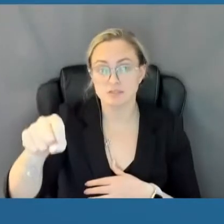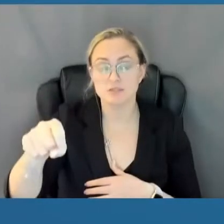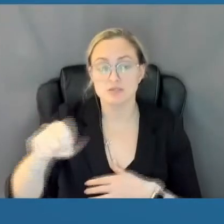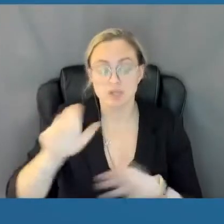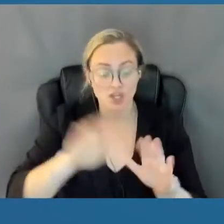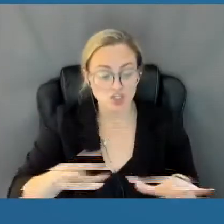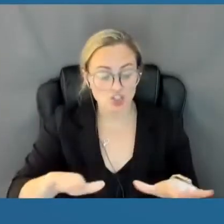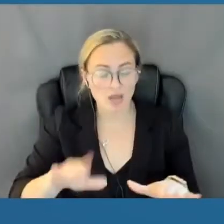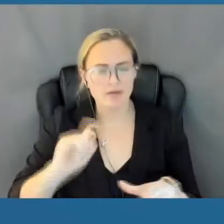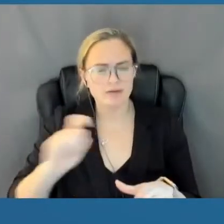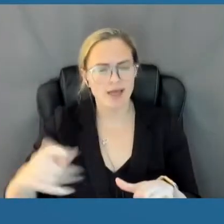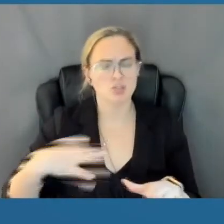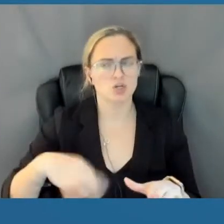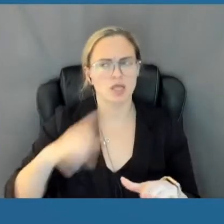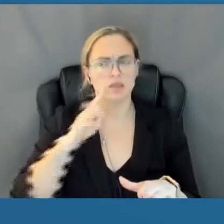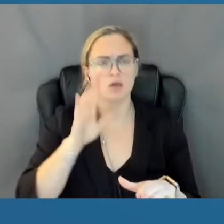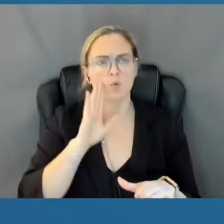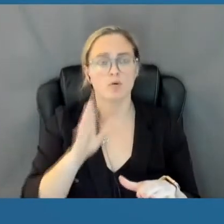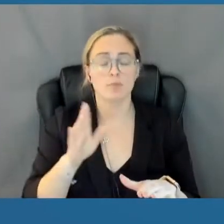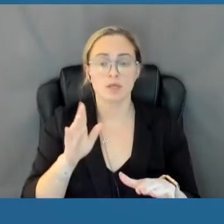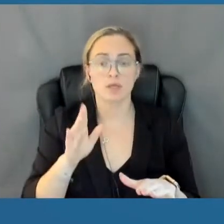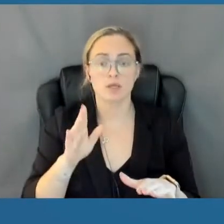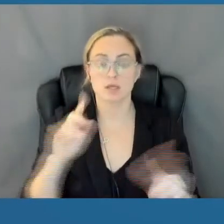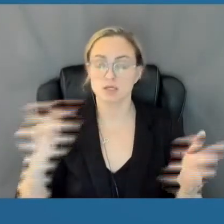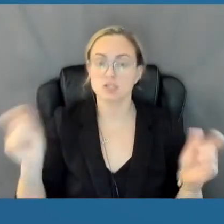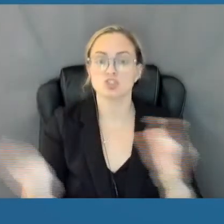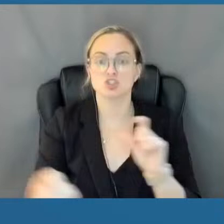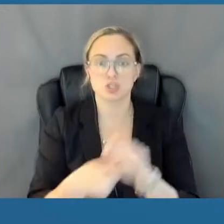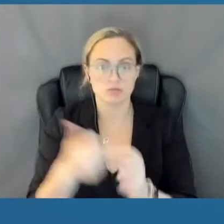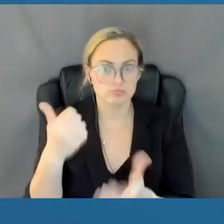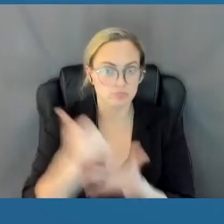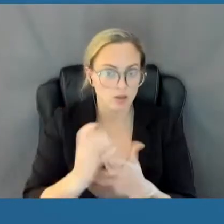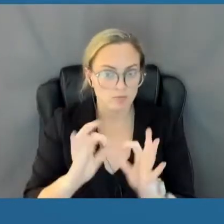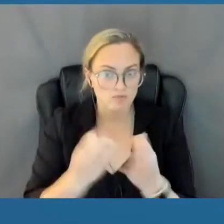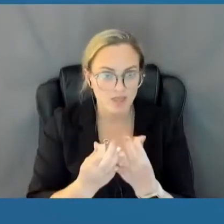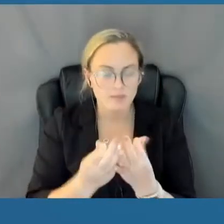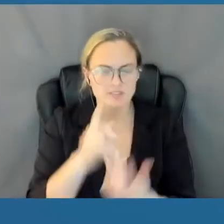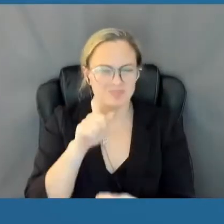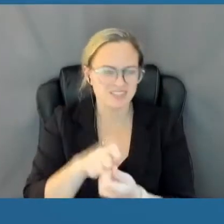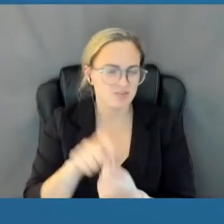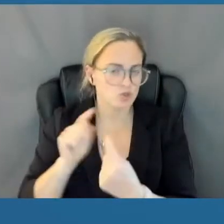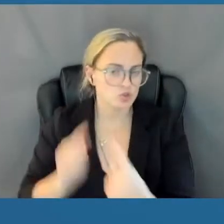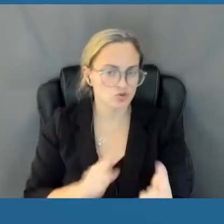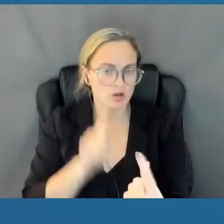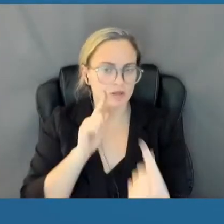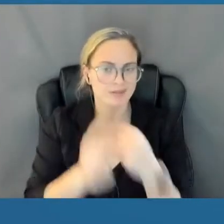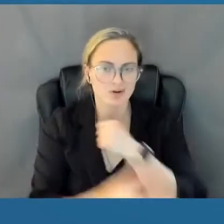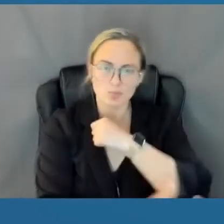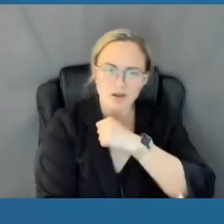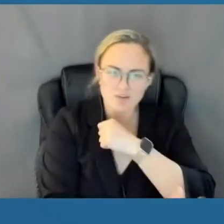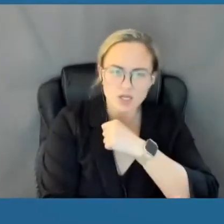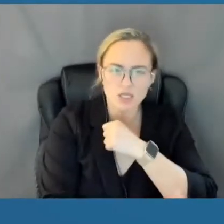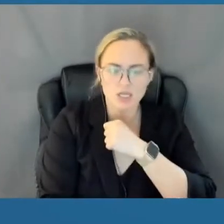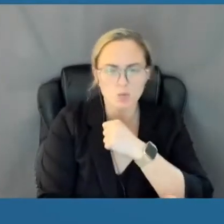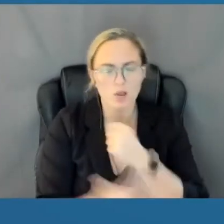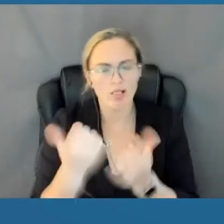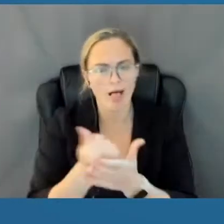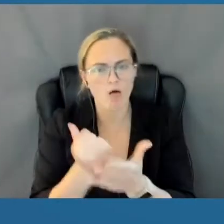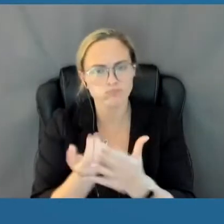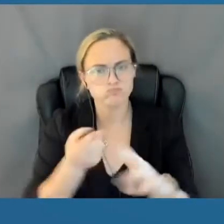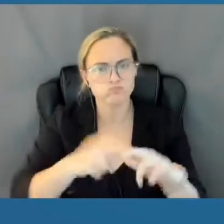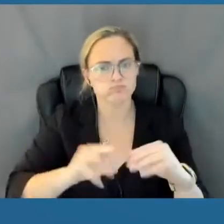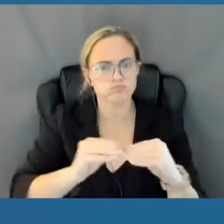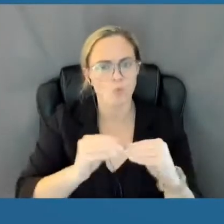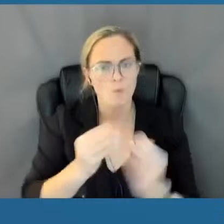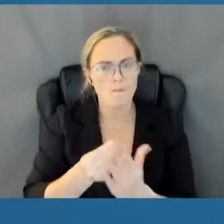credit, I think, is going to be an extraordinary change to help families, particularly those that are struggling, lift them out of poverty. And it all adds up.